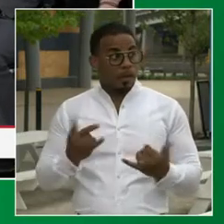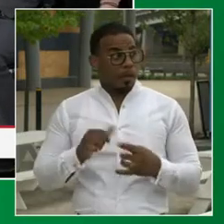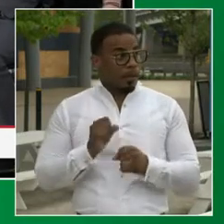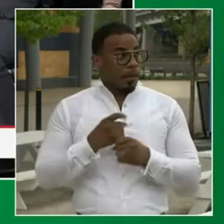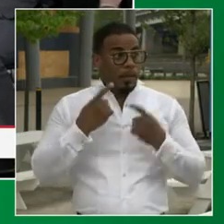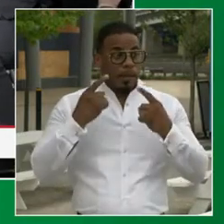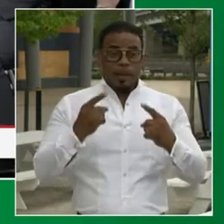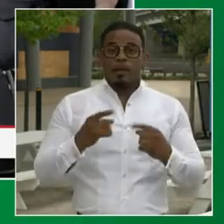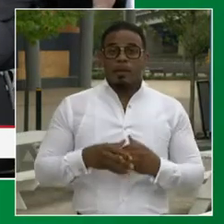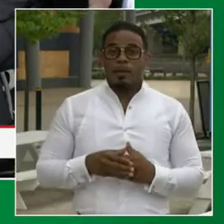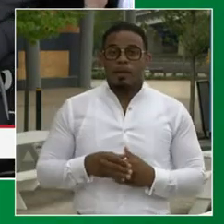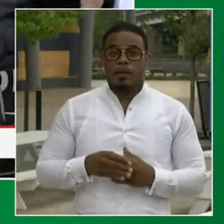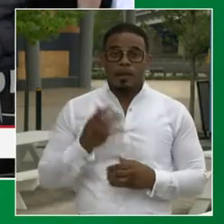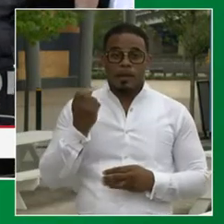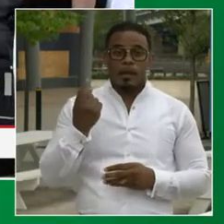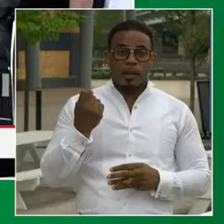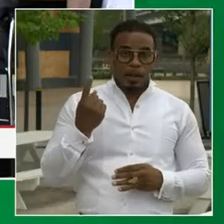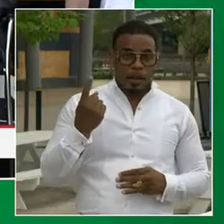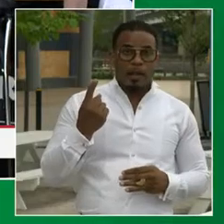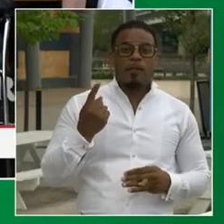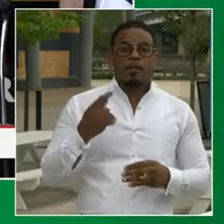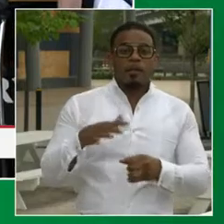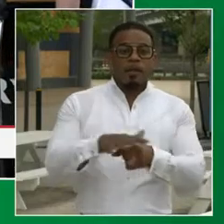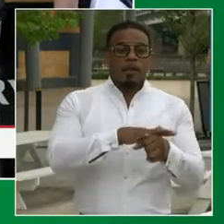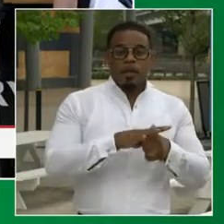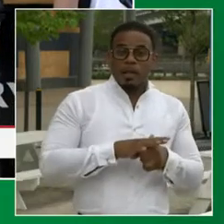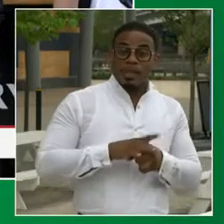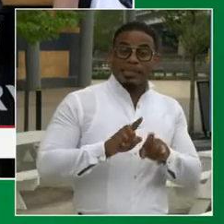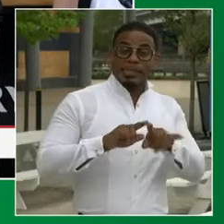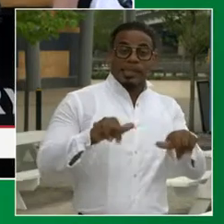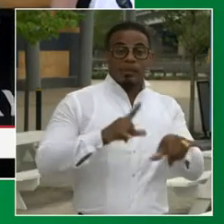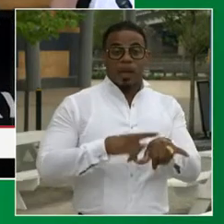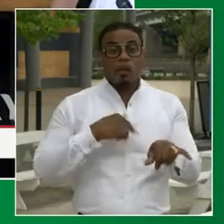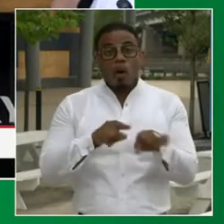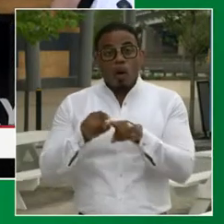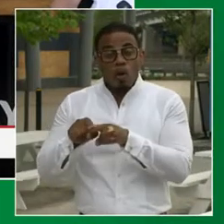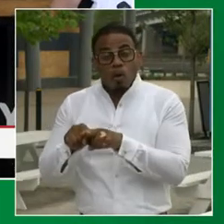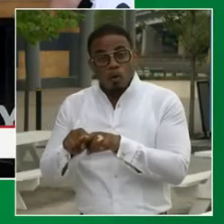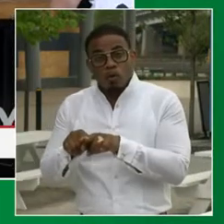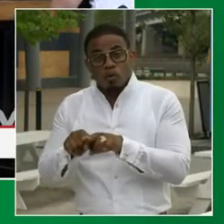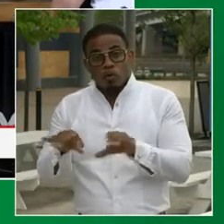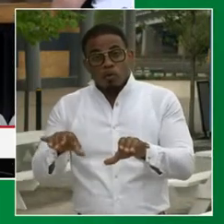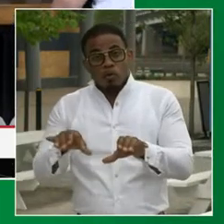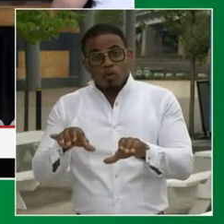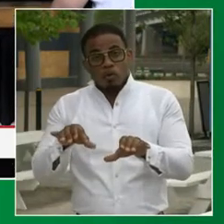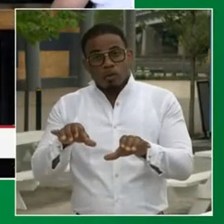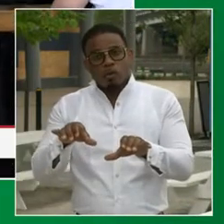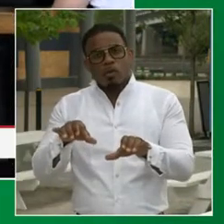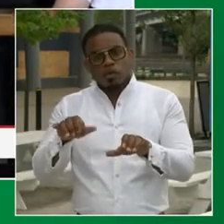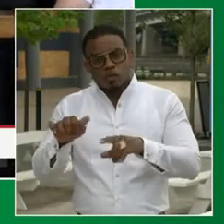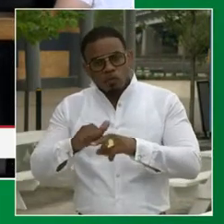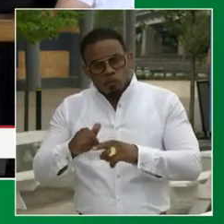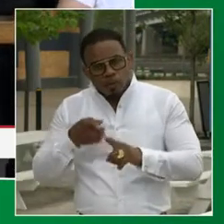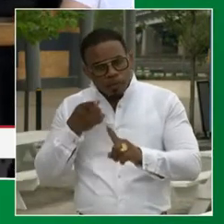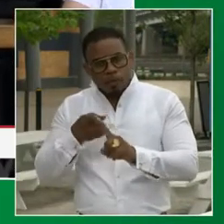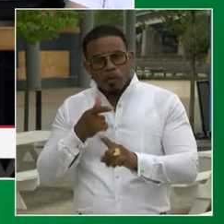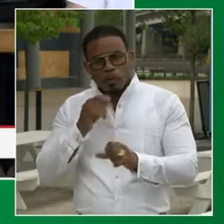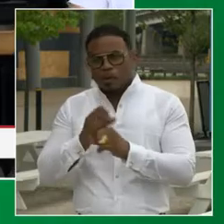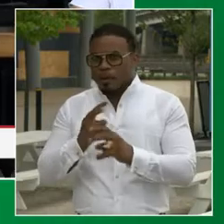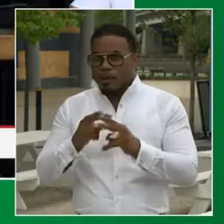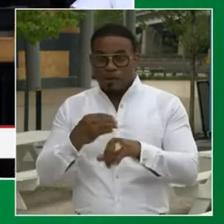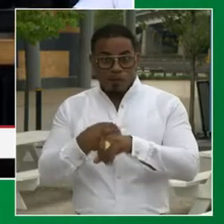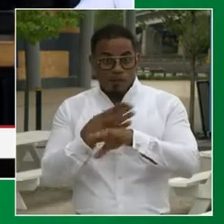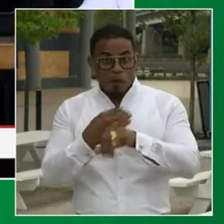the announcements of the 11 awardees. At the same time, we also are going to be doing trade missions, but are going to be